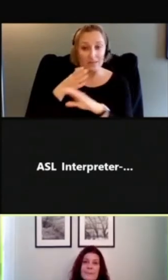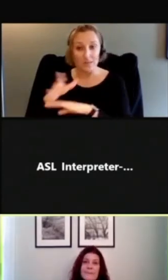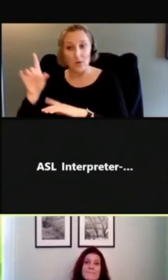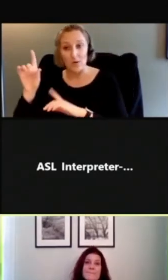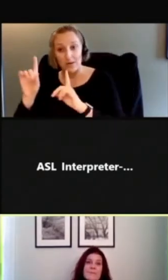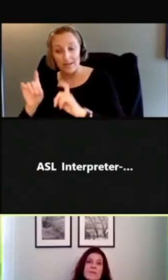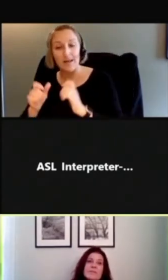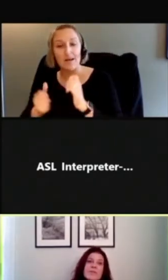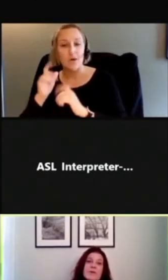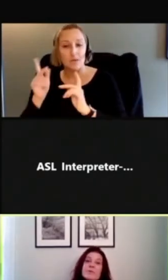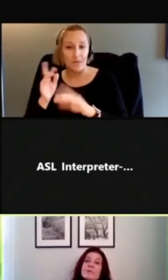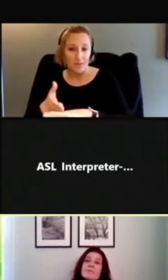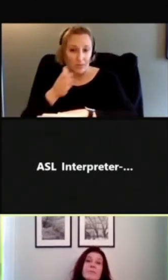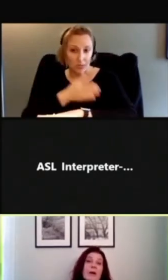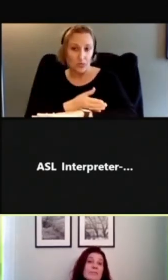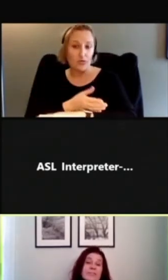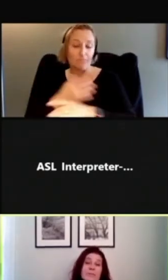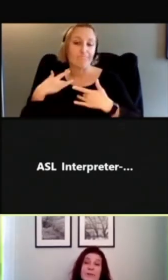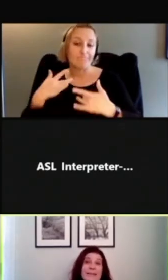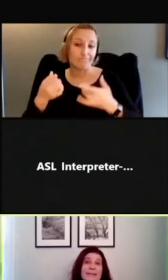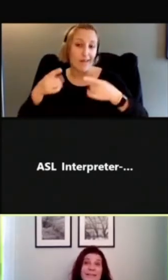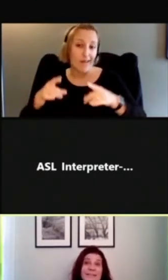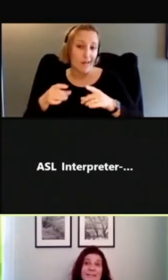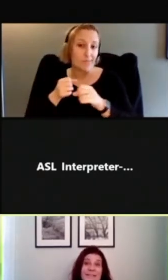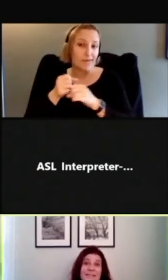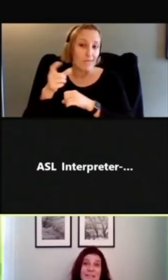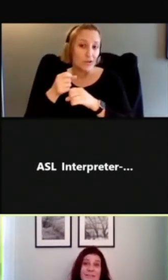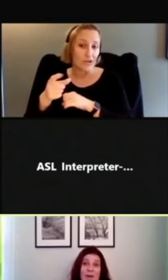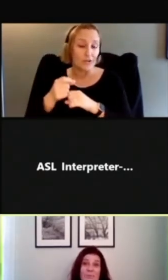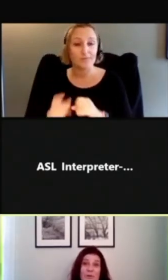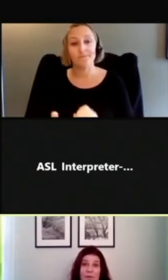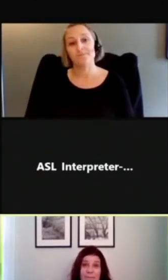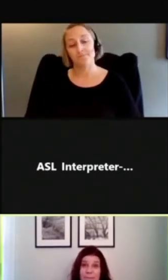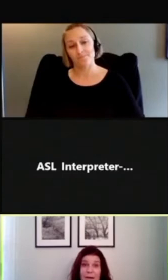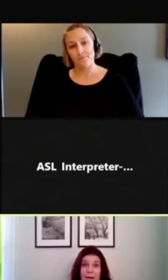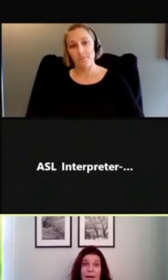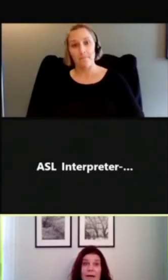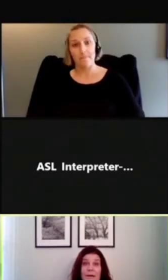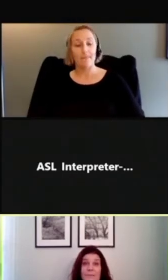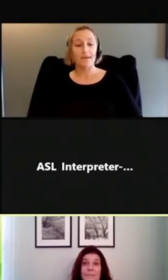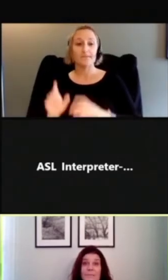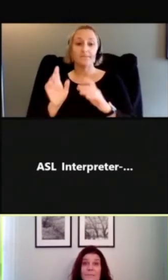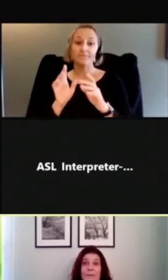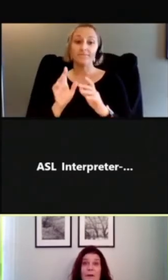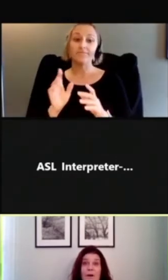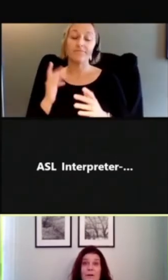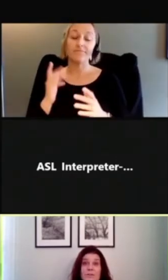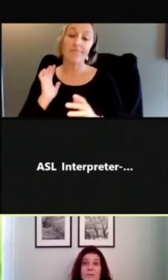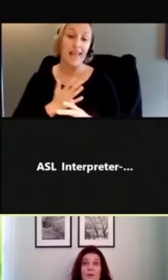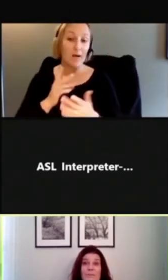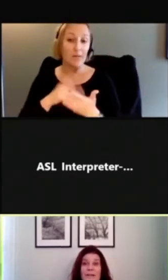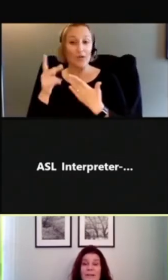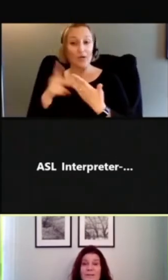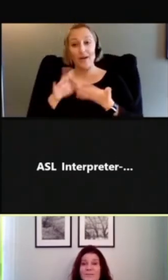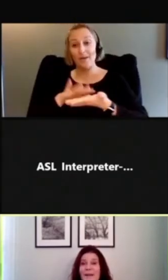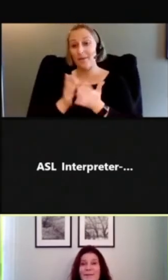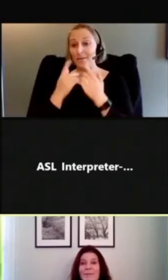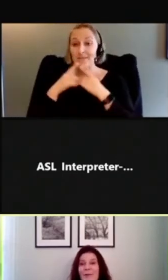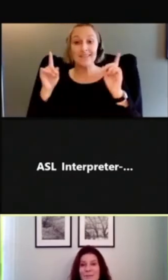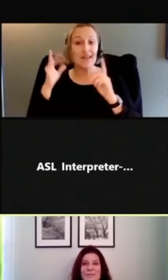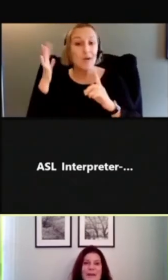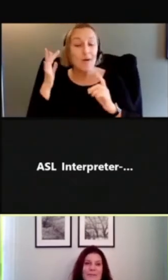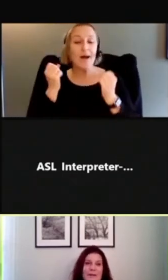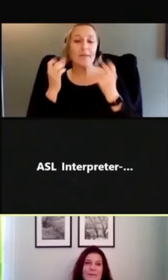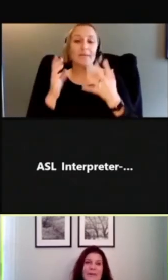So partnerships are key to the success of our program. There are so many